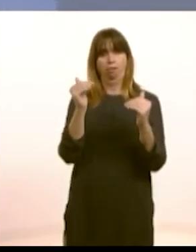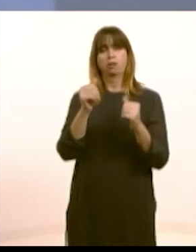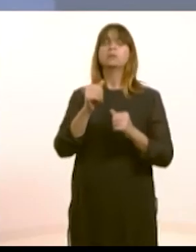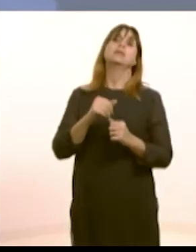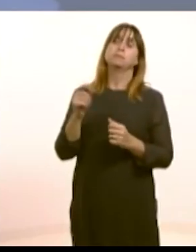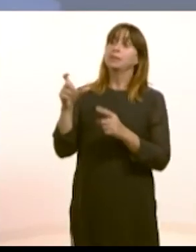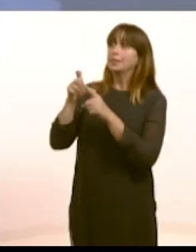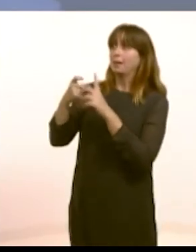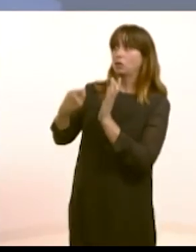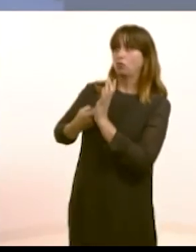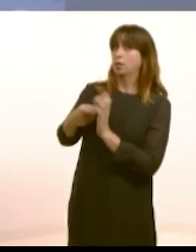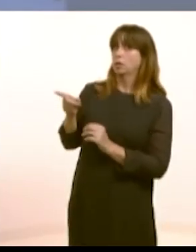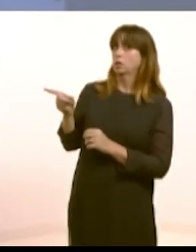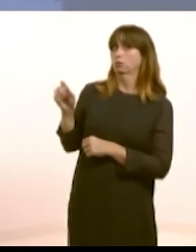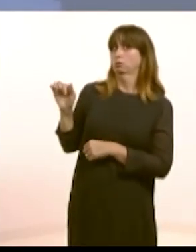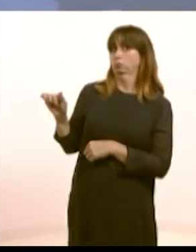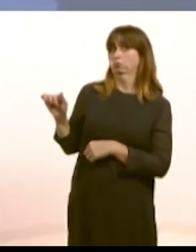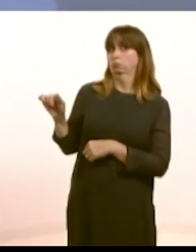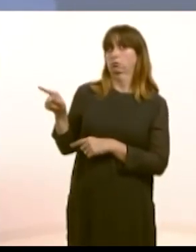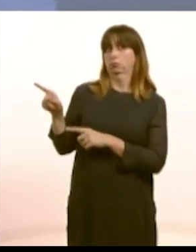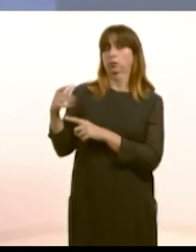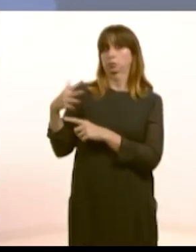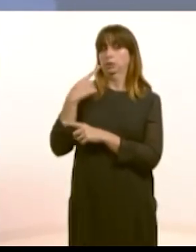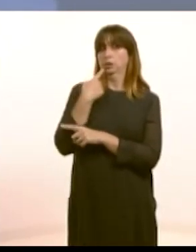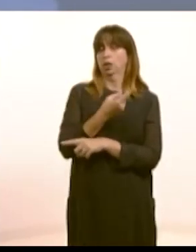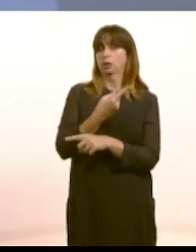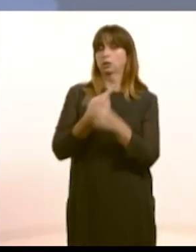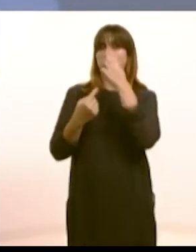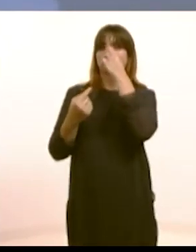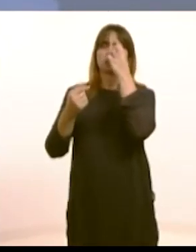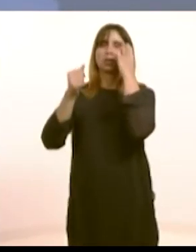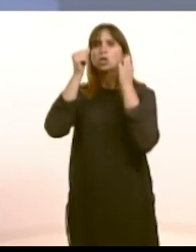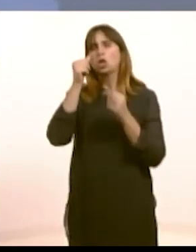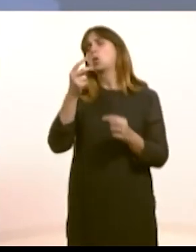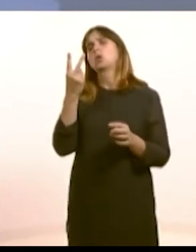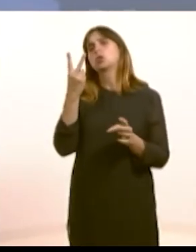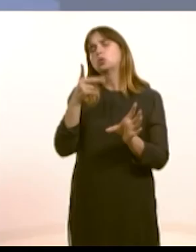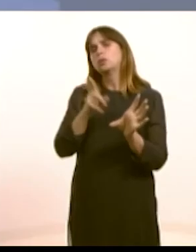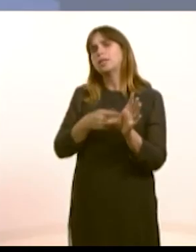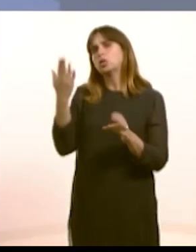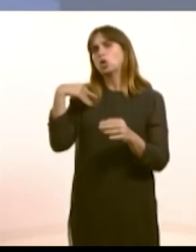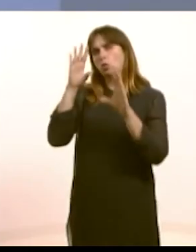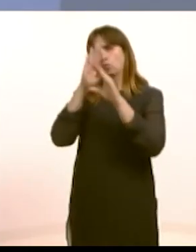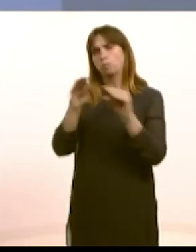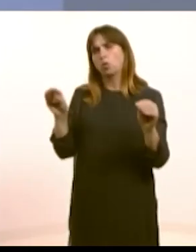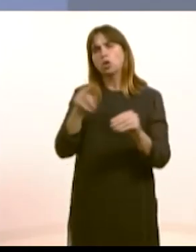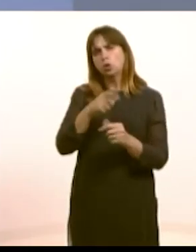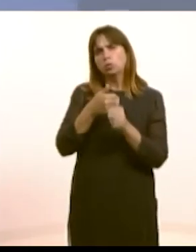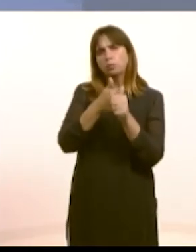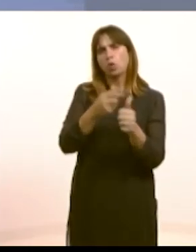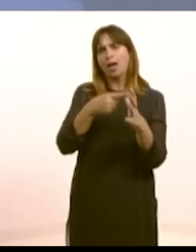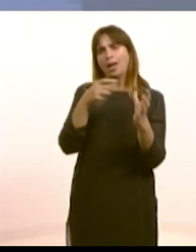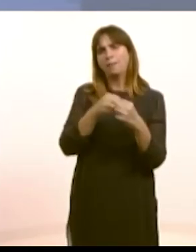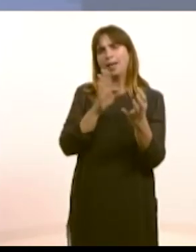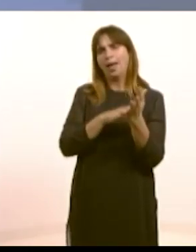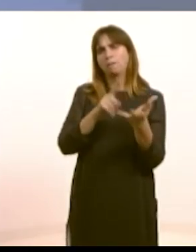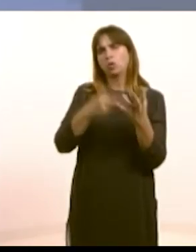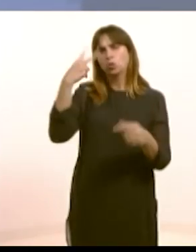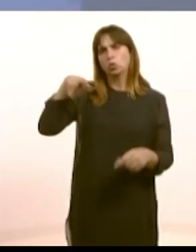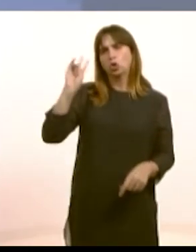made by David Rees now, being that those issues were reported 2 years ago, what support did you give ABMU at that